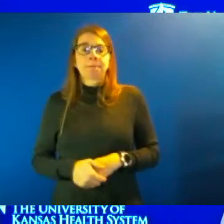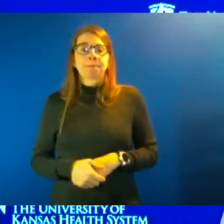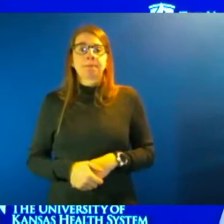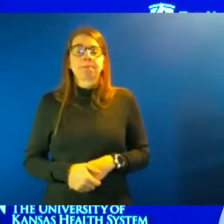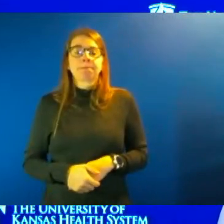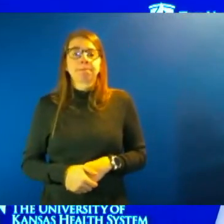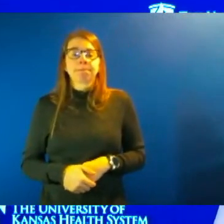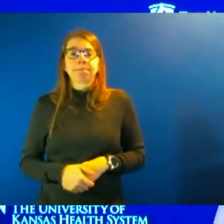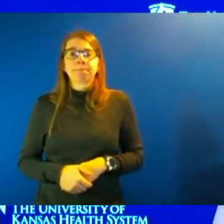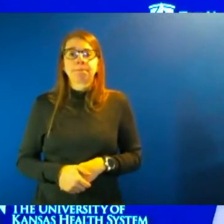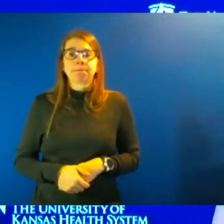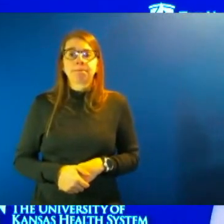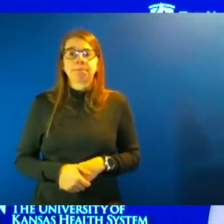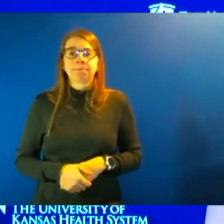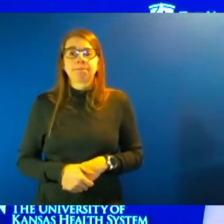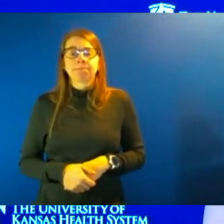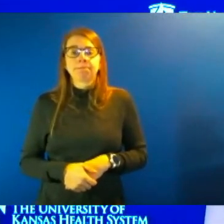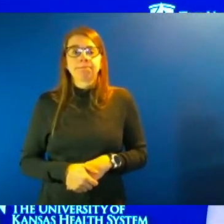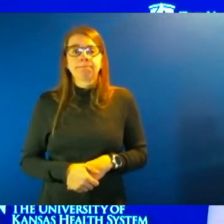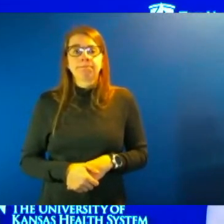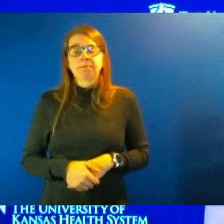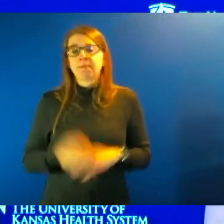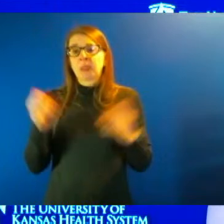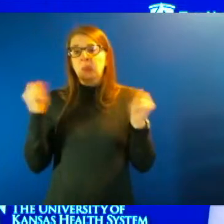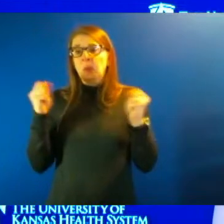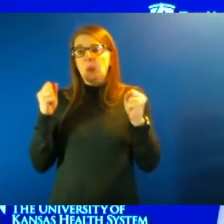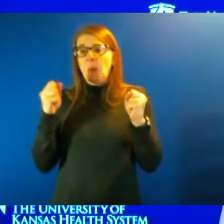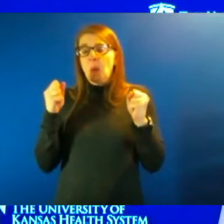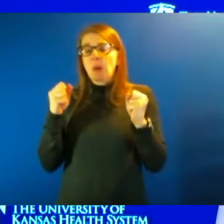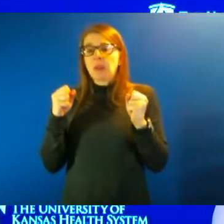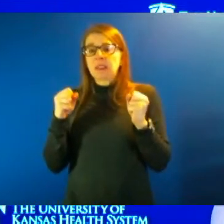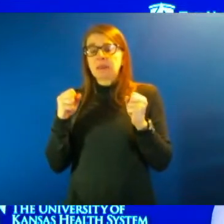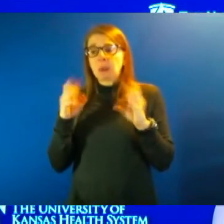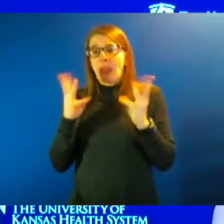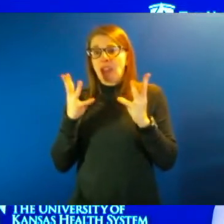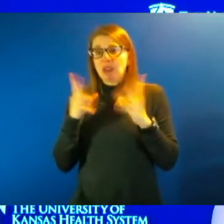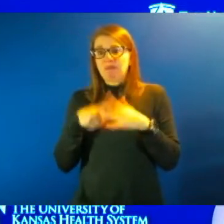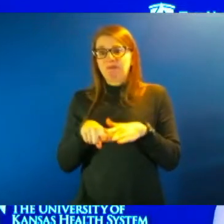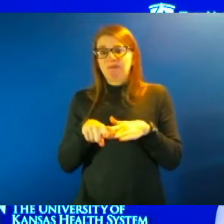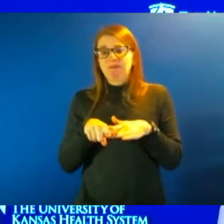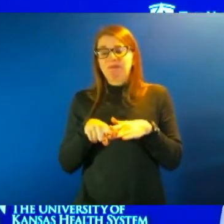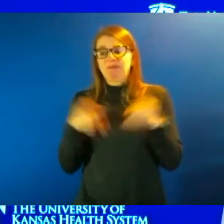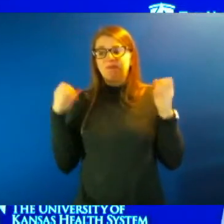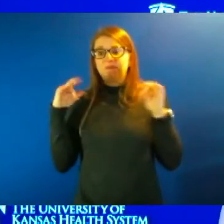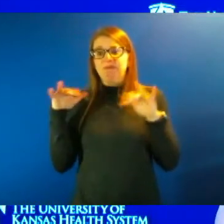it's getting into this colder weather. We know the gathering season. We know that the cases, unfortunately,